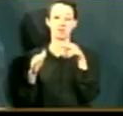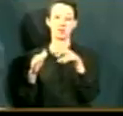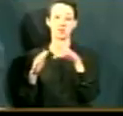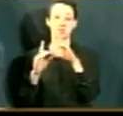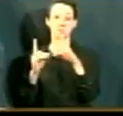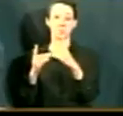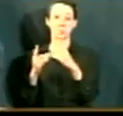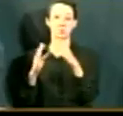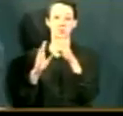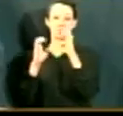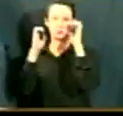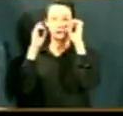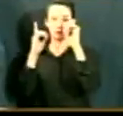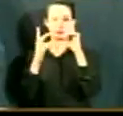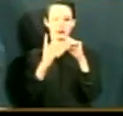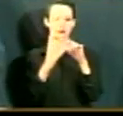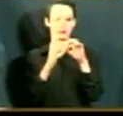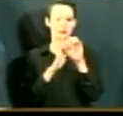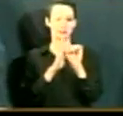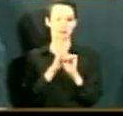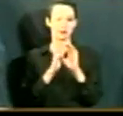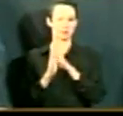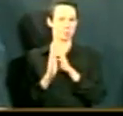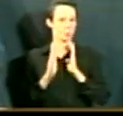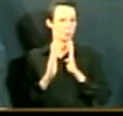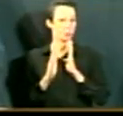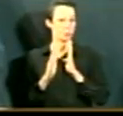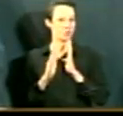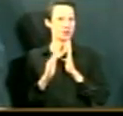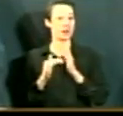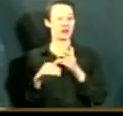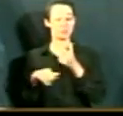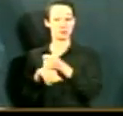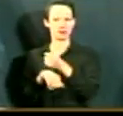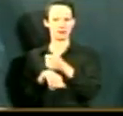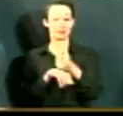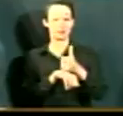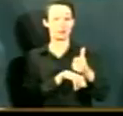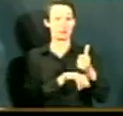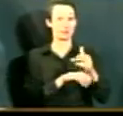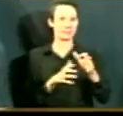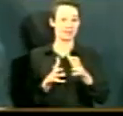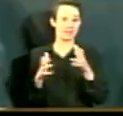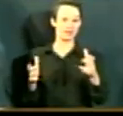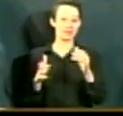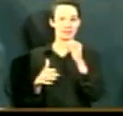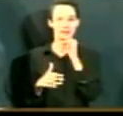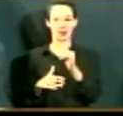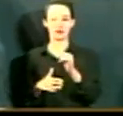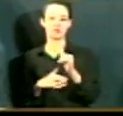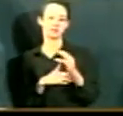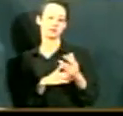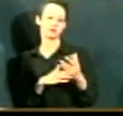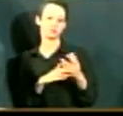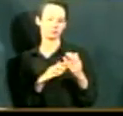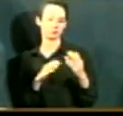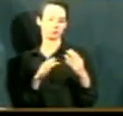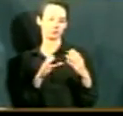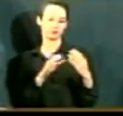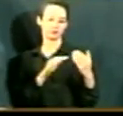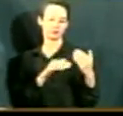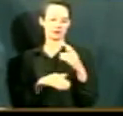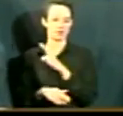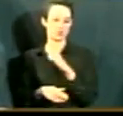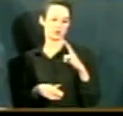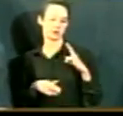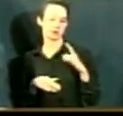I mean, there's enough blame to go around. I don't think it's just, the ledge gets to take all the blame, but we